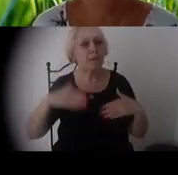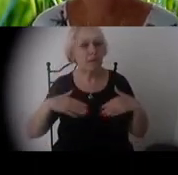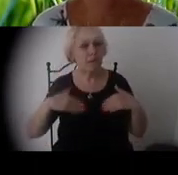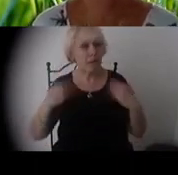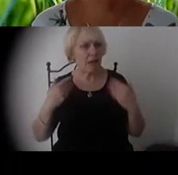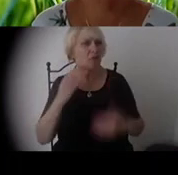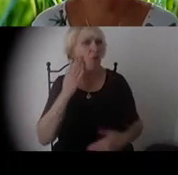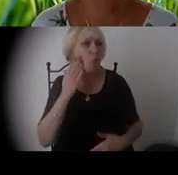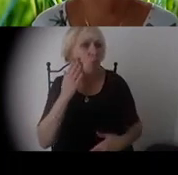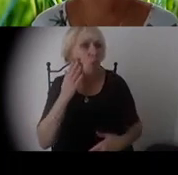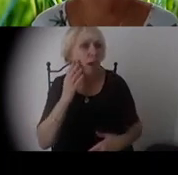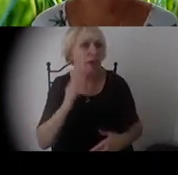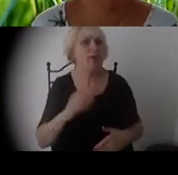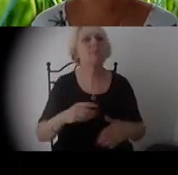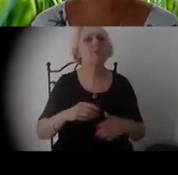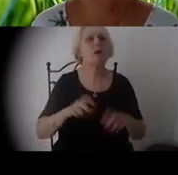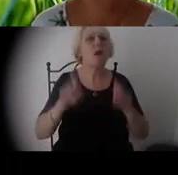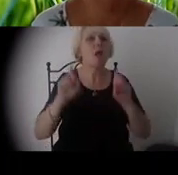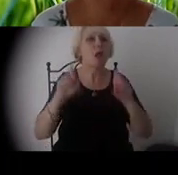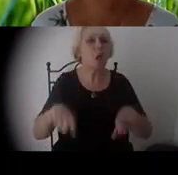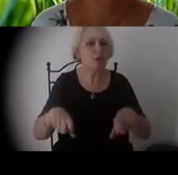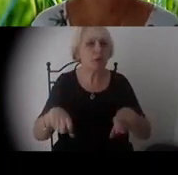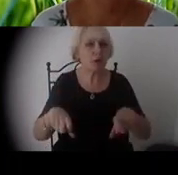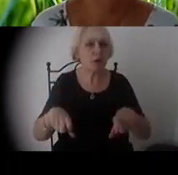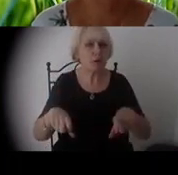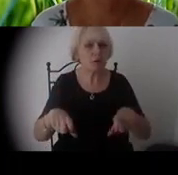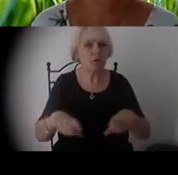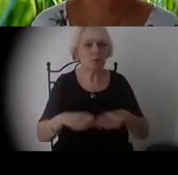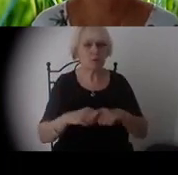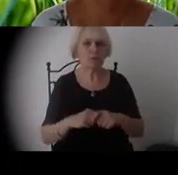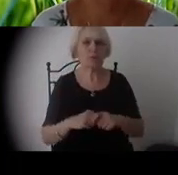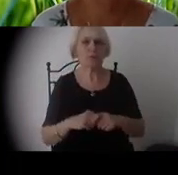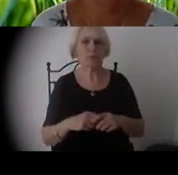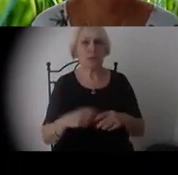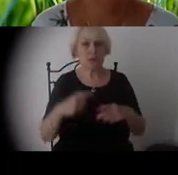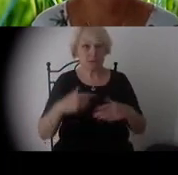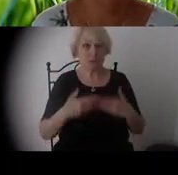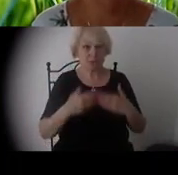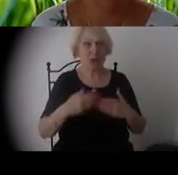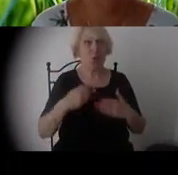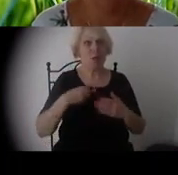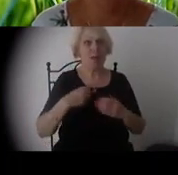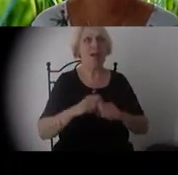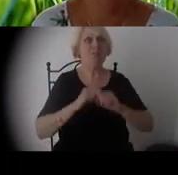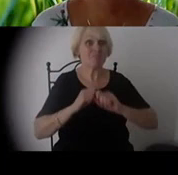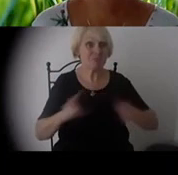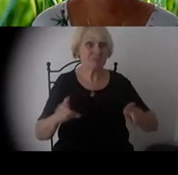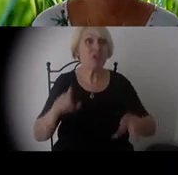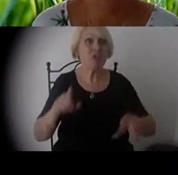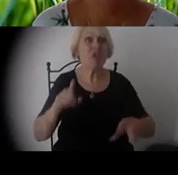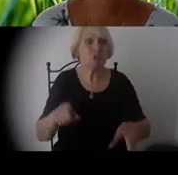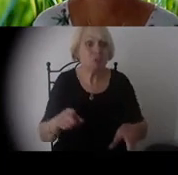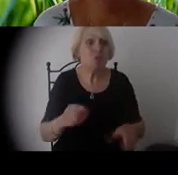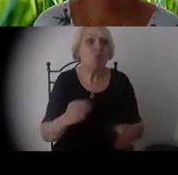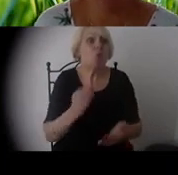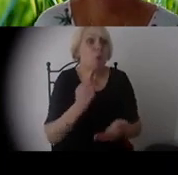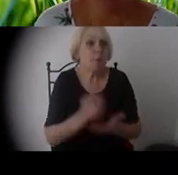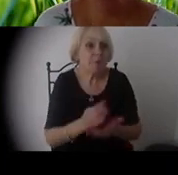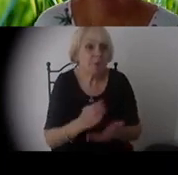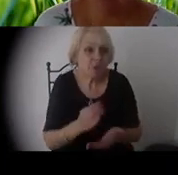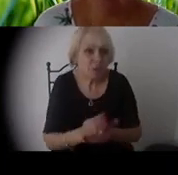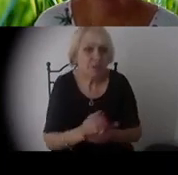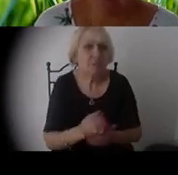quite interesting. What we have done is already forwarded that on to commissioners, people who make decisions around mental